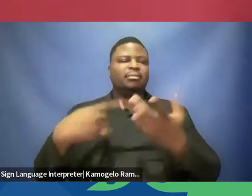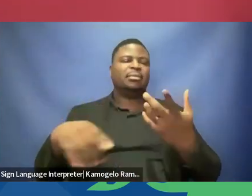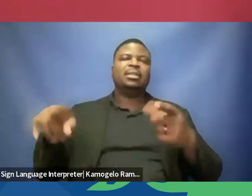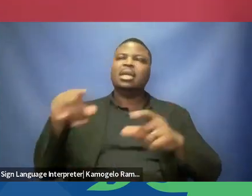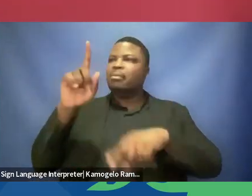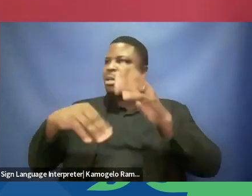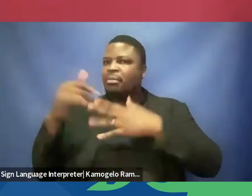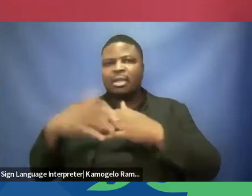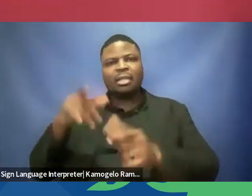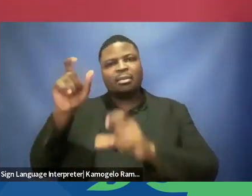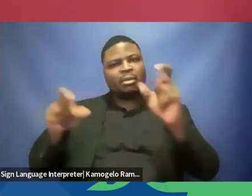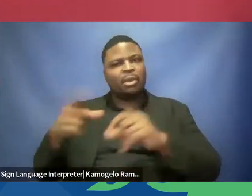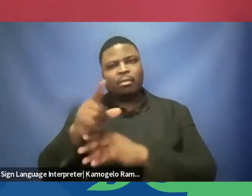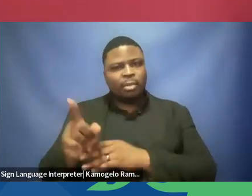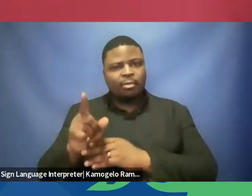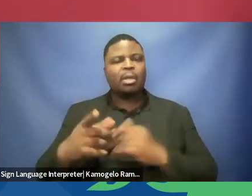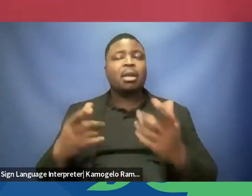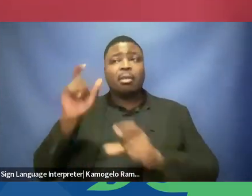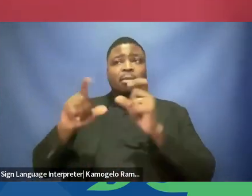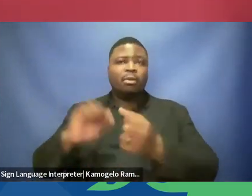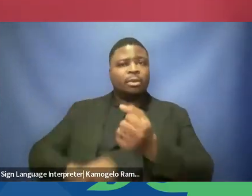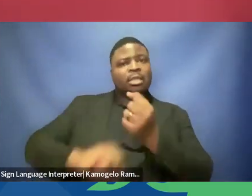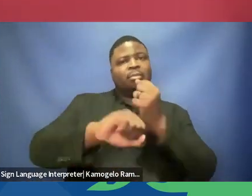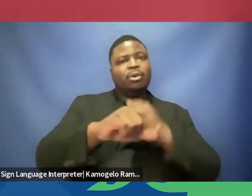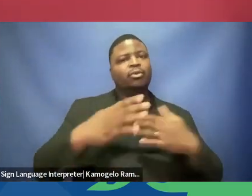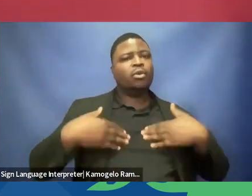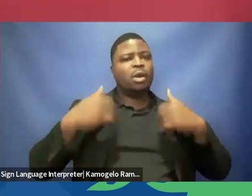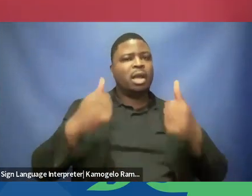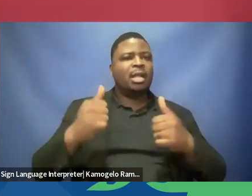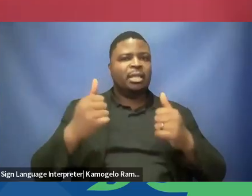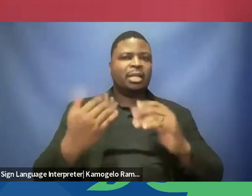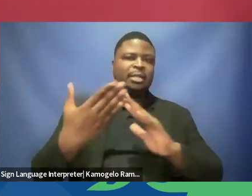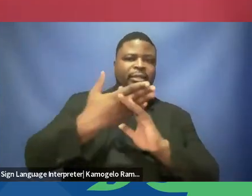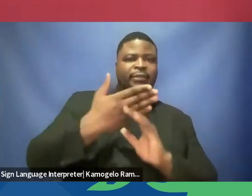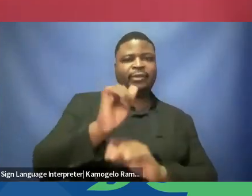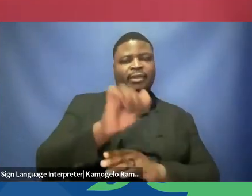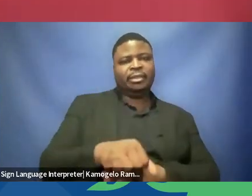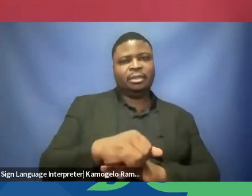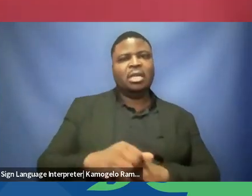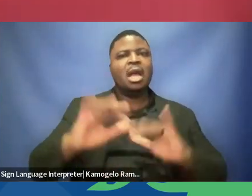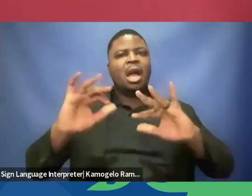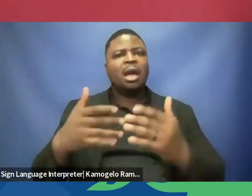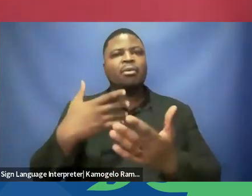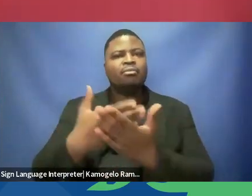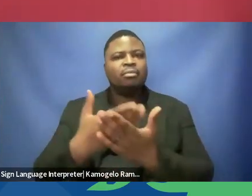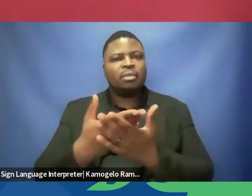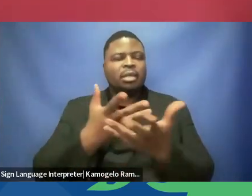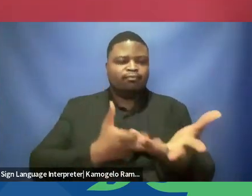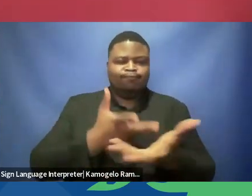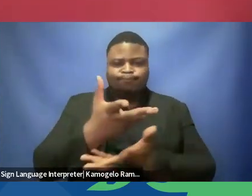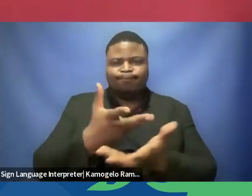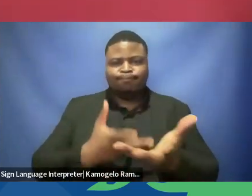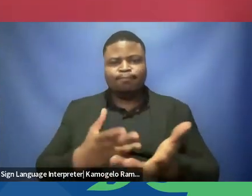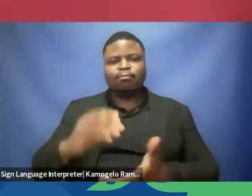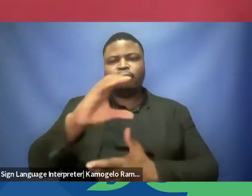that support health interventions of how to approach and engage with the concept of chemsex and people who engage